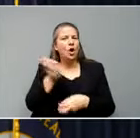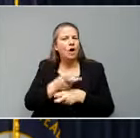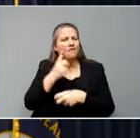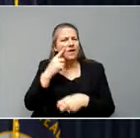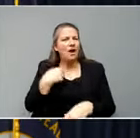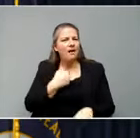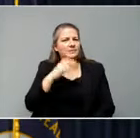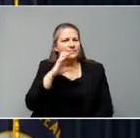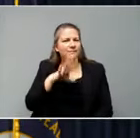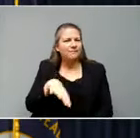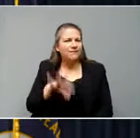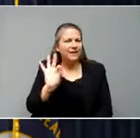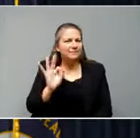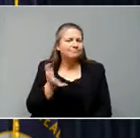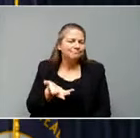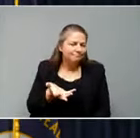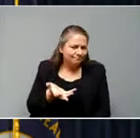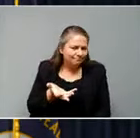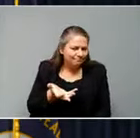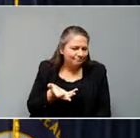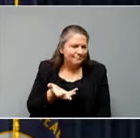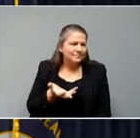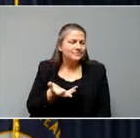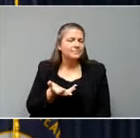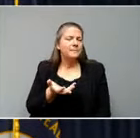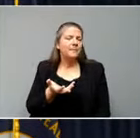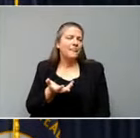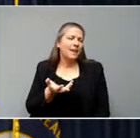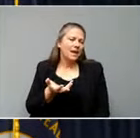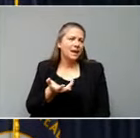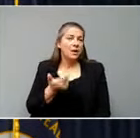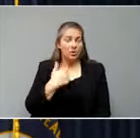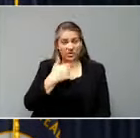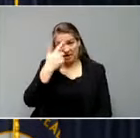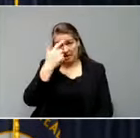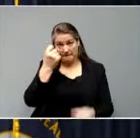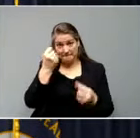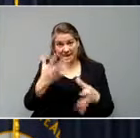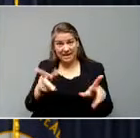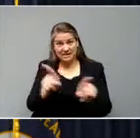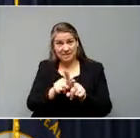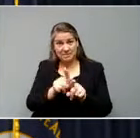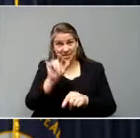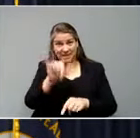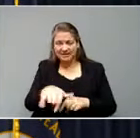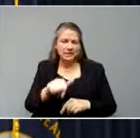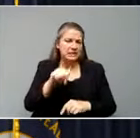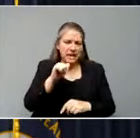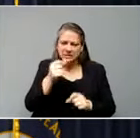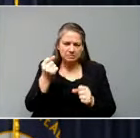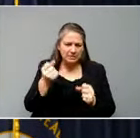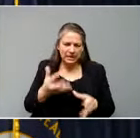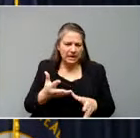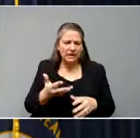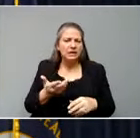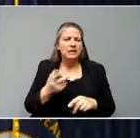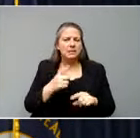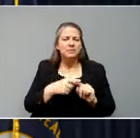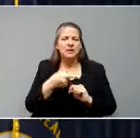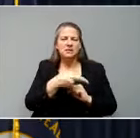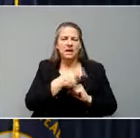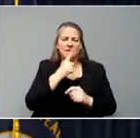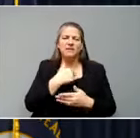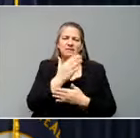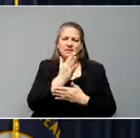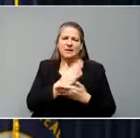don't think as an overall amount or percentage that there will be a significant number of